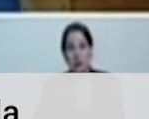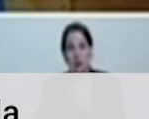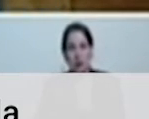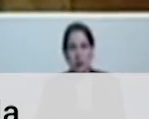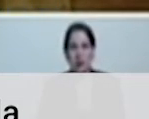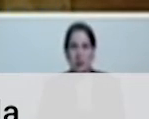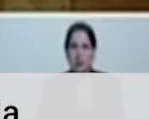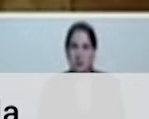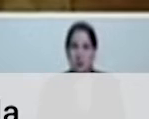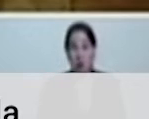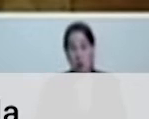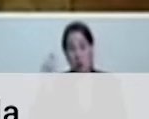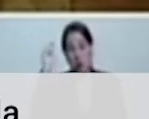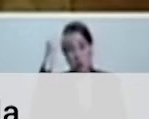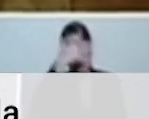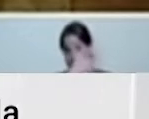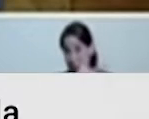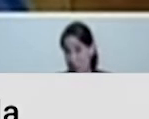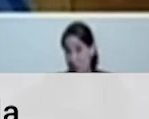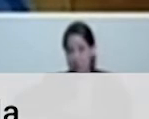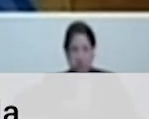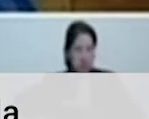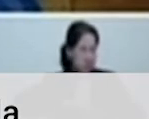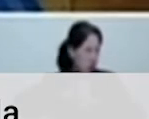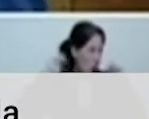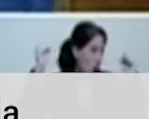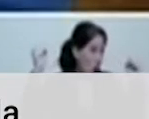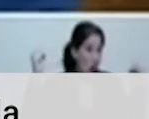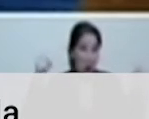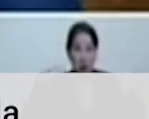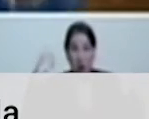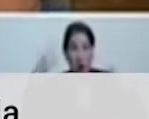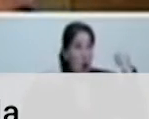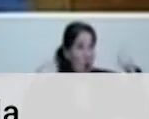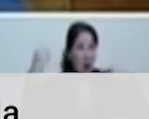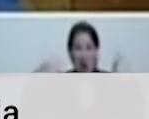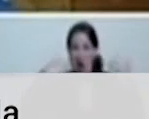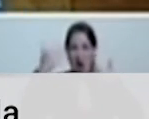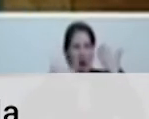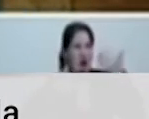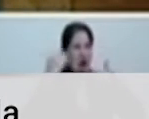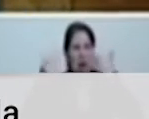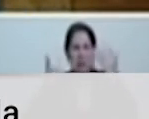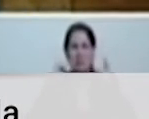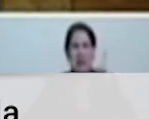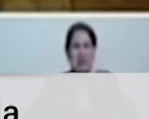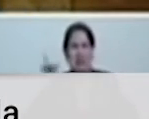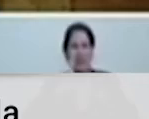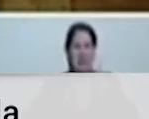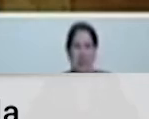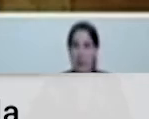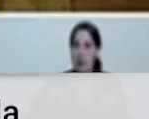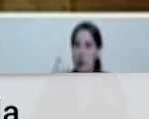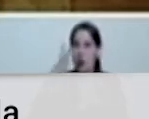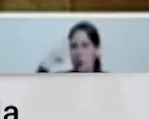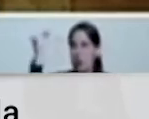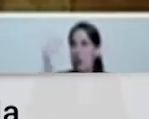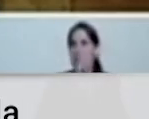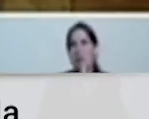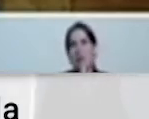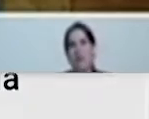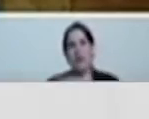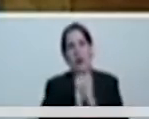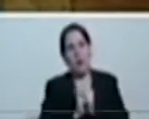Y el señor Trump explotaba en mil improperios, mentiras, pero Dios mío, ¿hasta dónde van a llegar